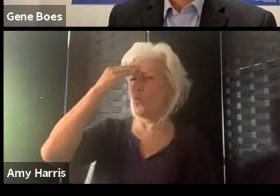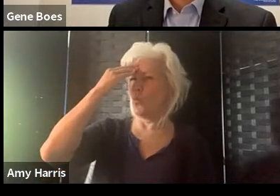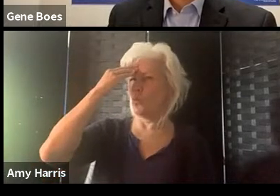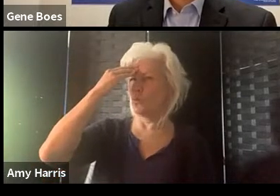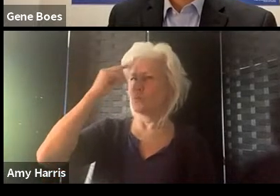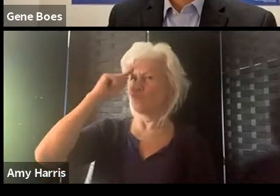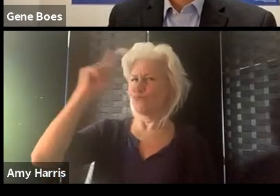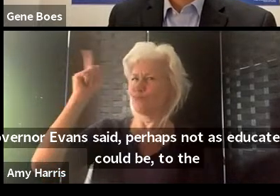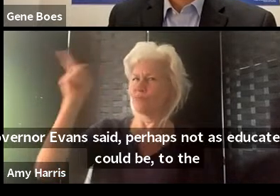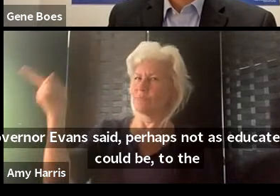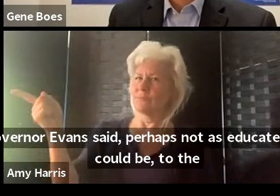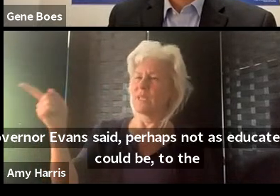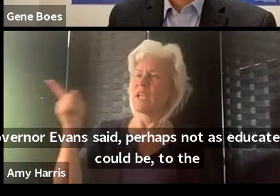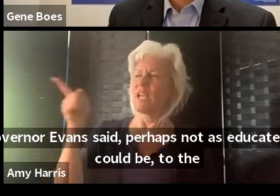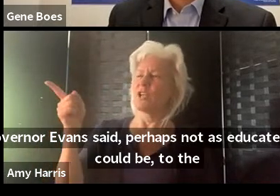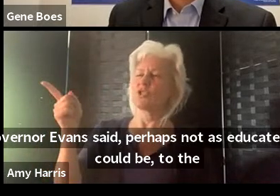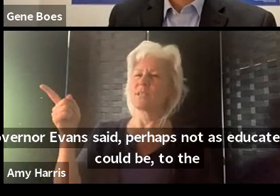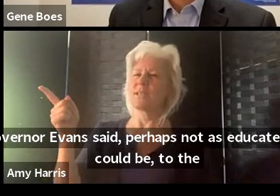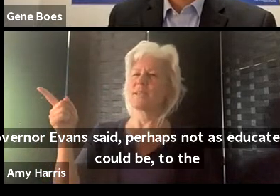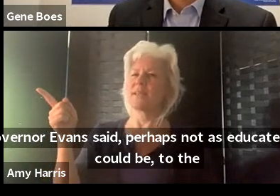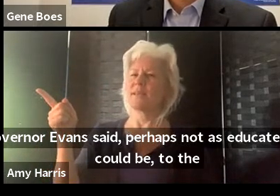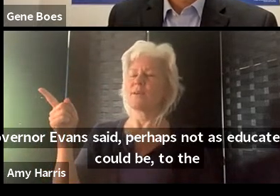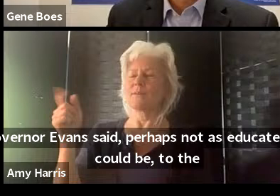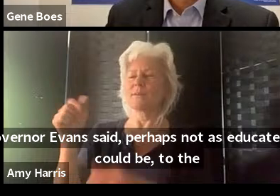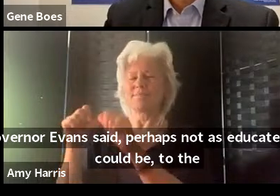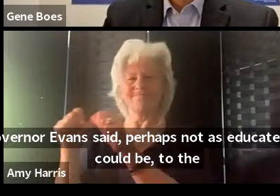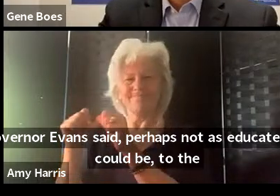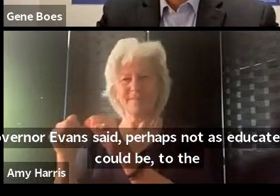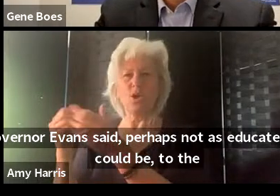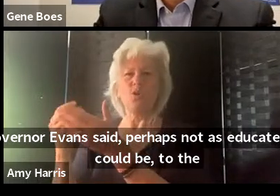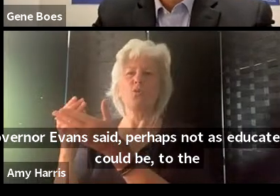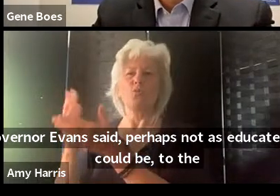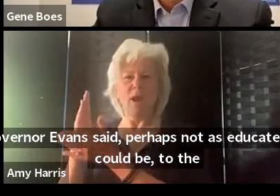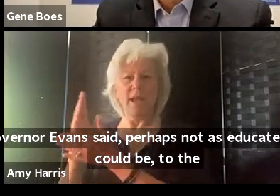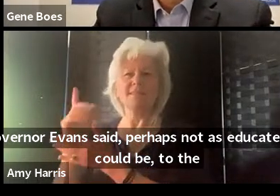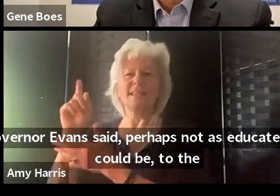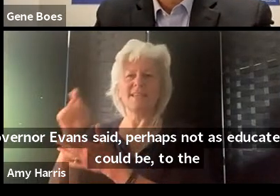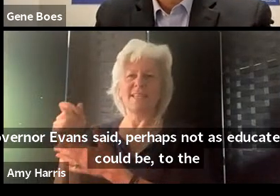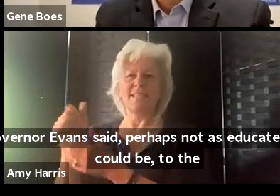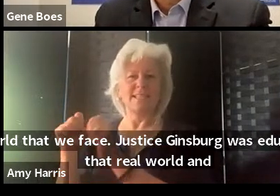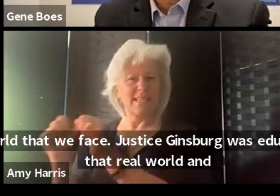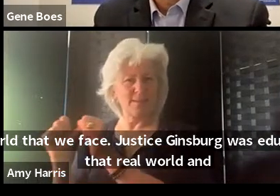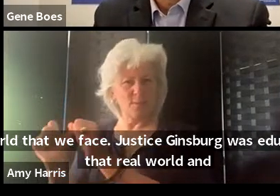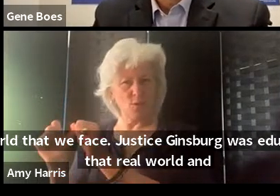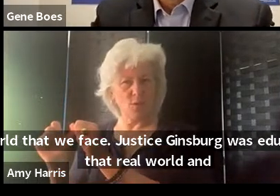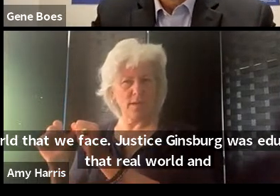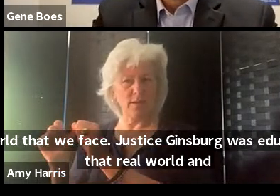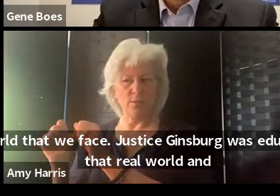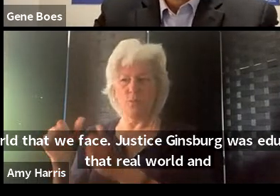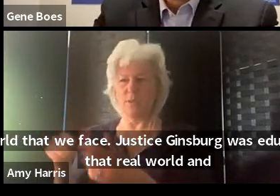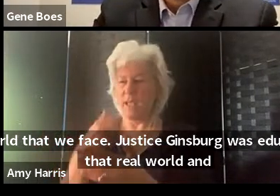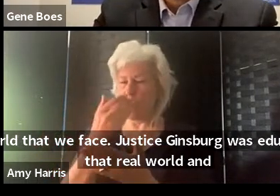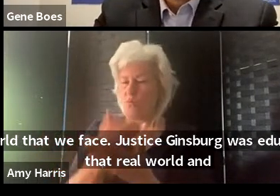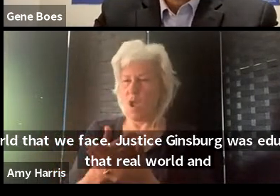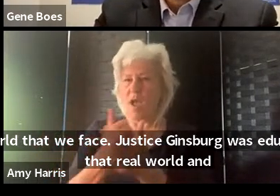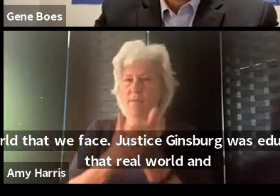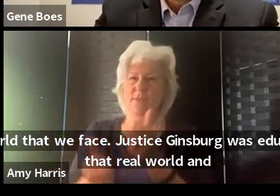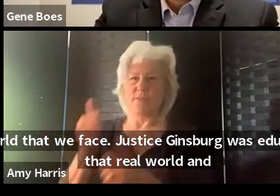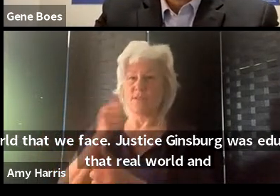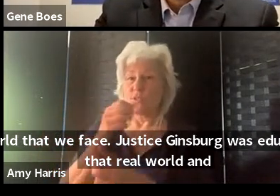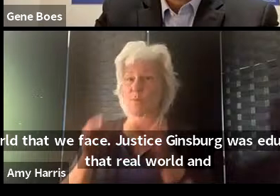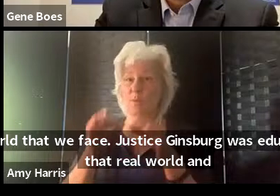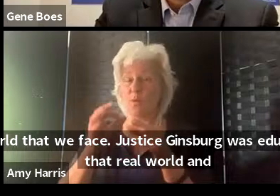was able to preserve the rights that needed preservation that came to the Supreme Court and that